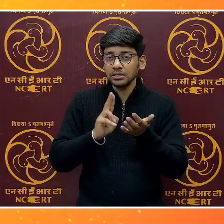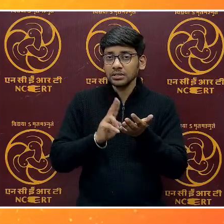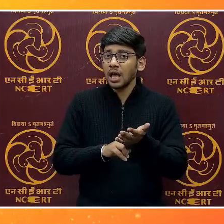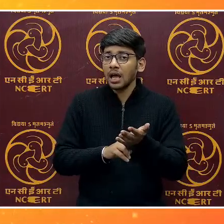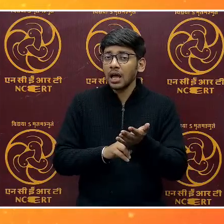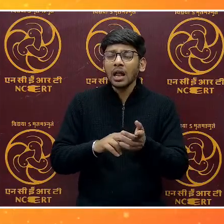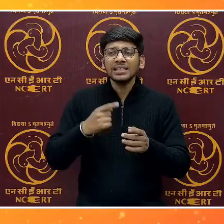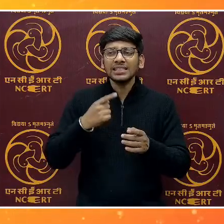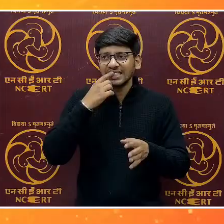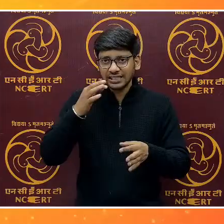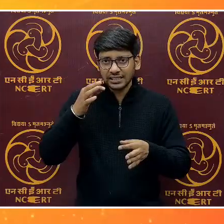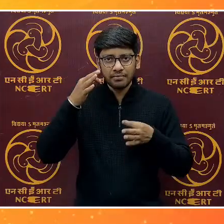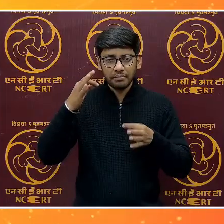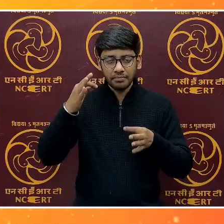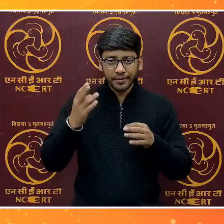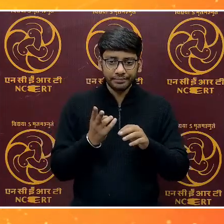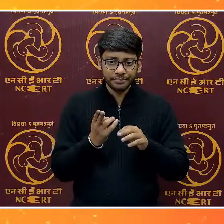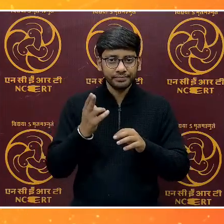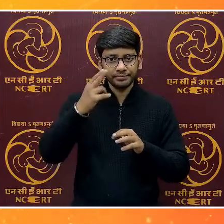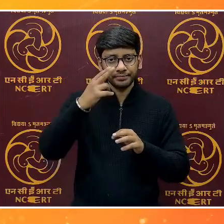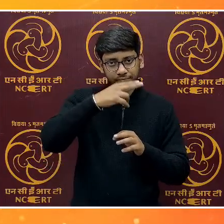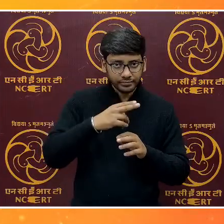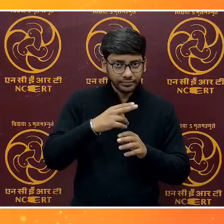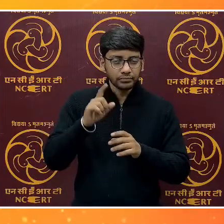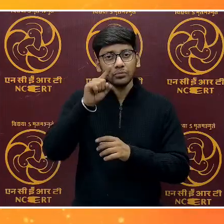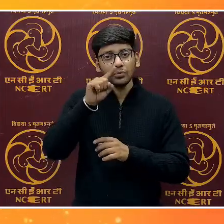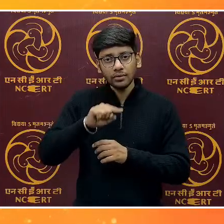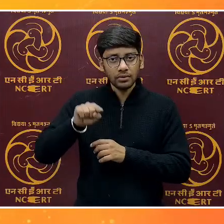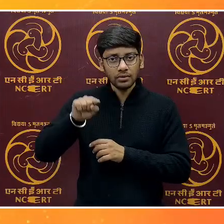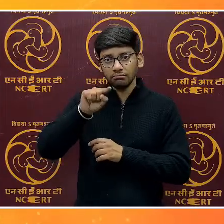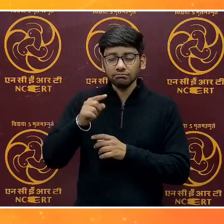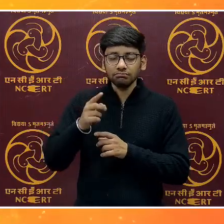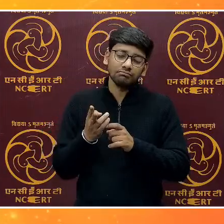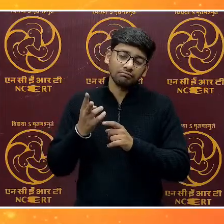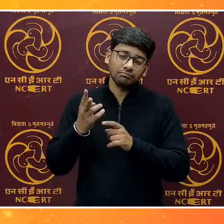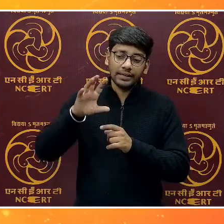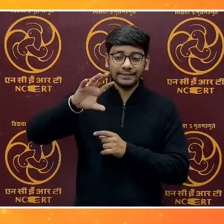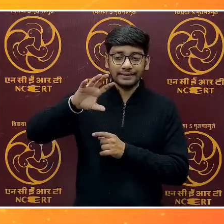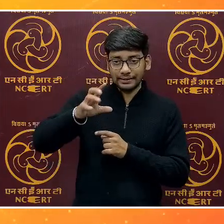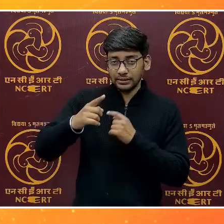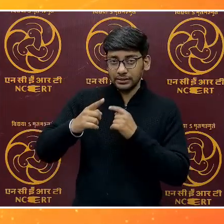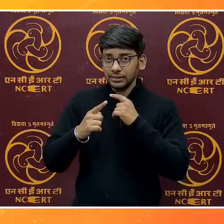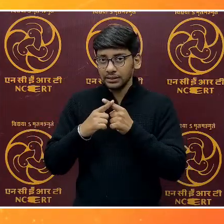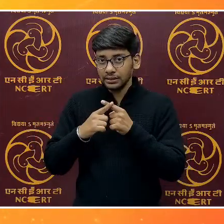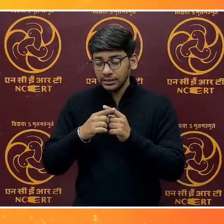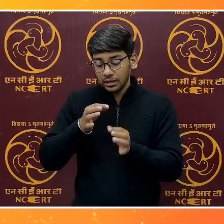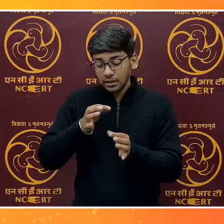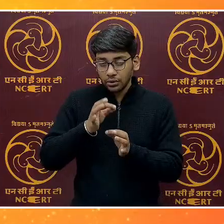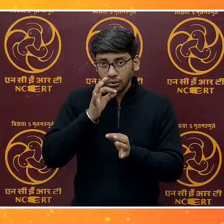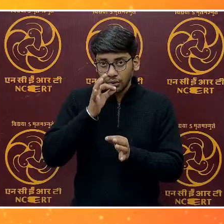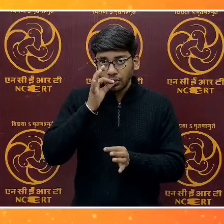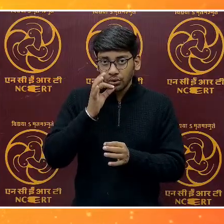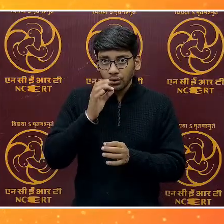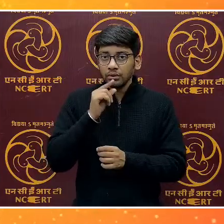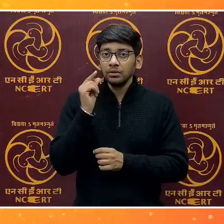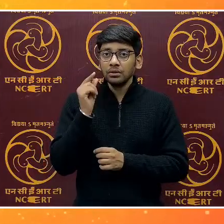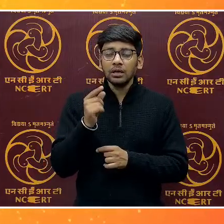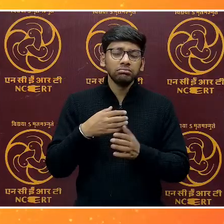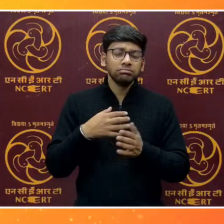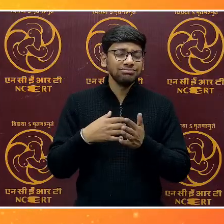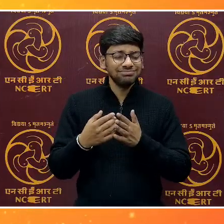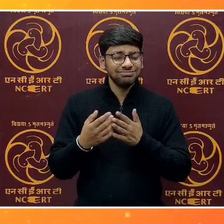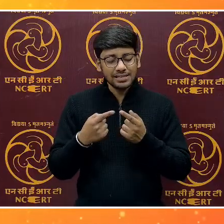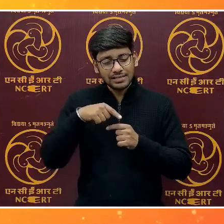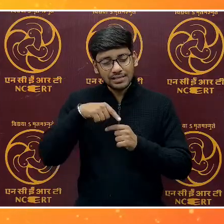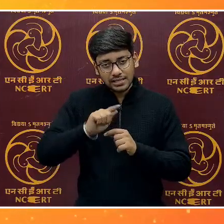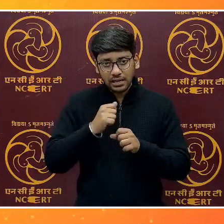of paper, you cut it, in a circular shape, yes. and then you use the straws. I think it's so handy. You can make your